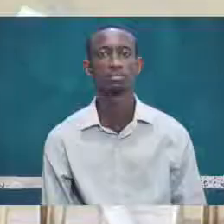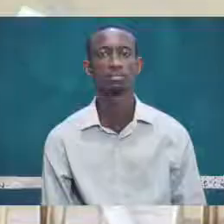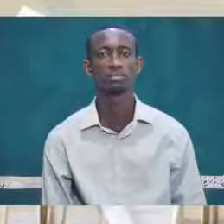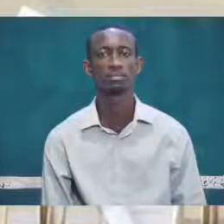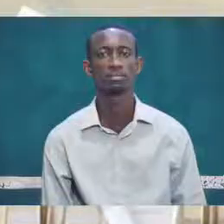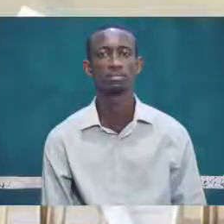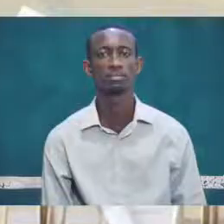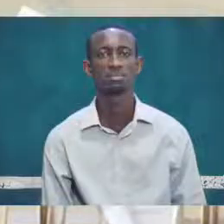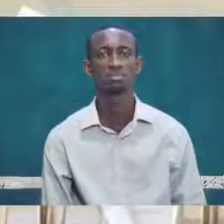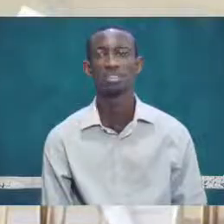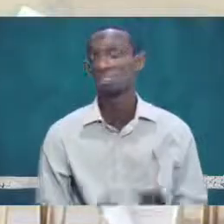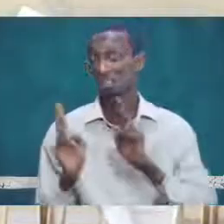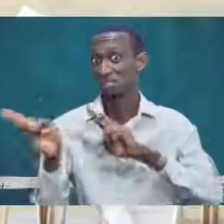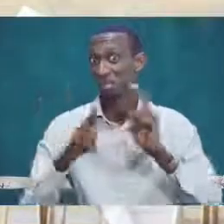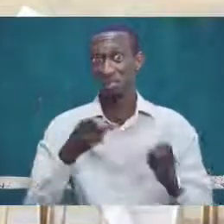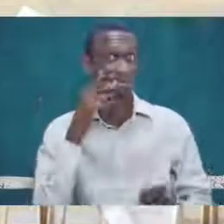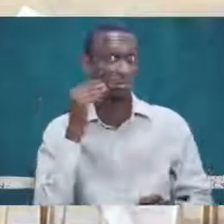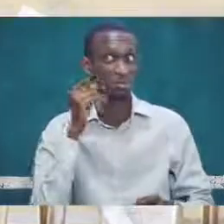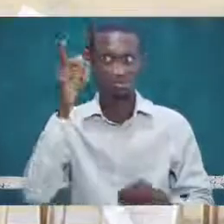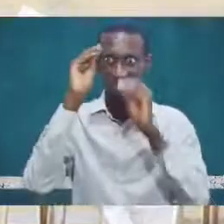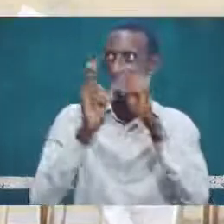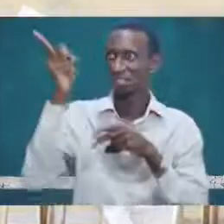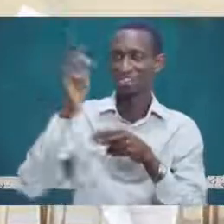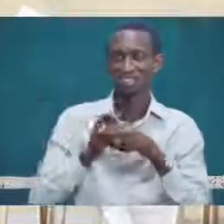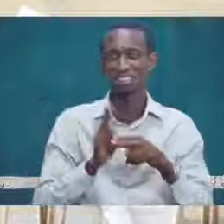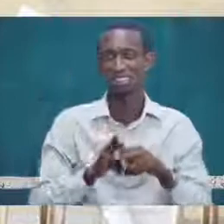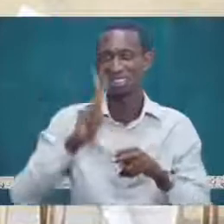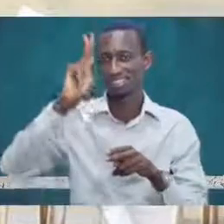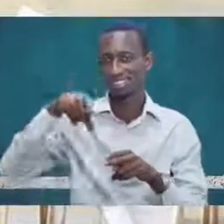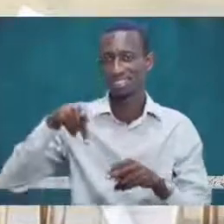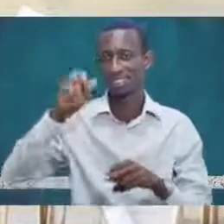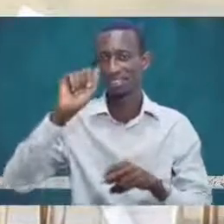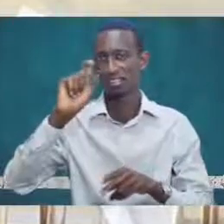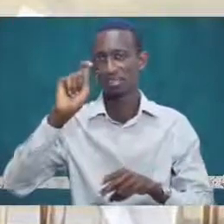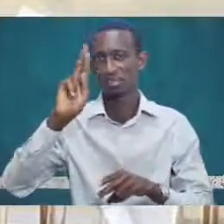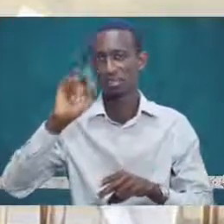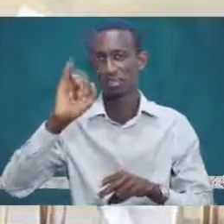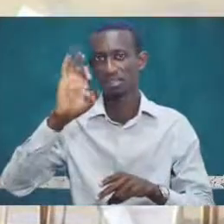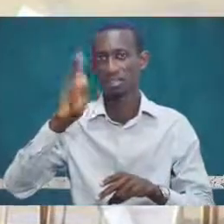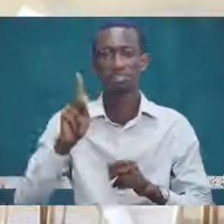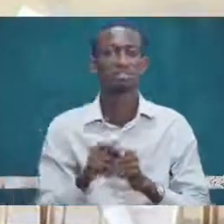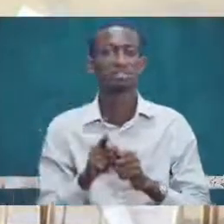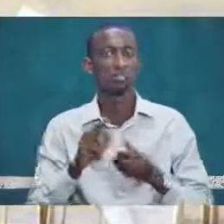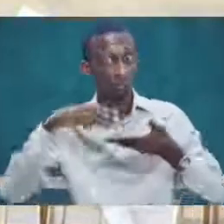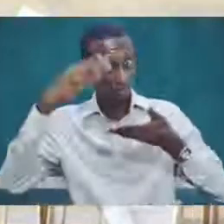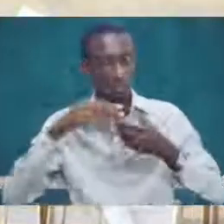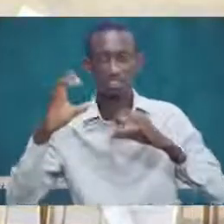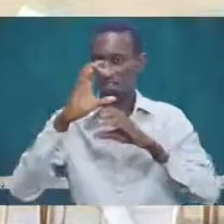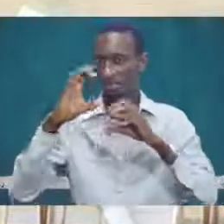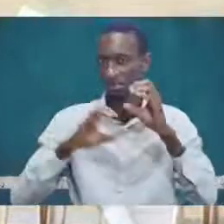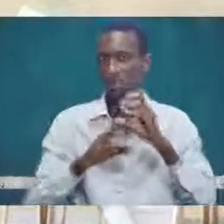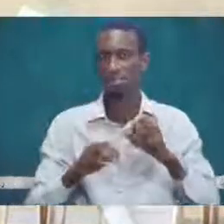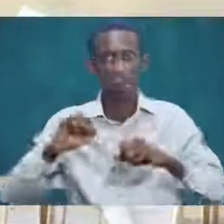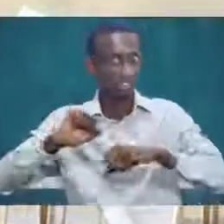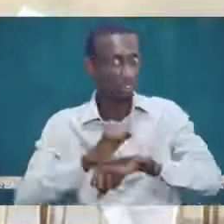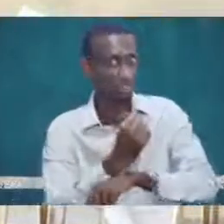As usual, I'm teacher Patrick, and I'll be taking you through chemistry for senior 2.